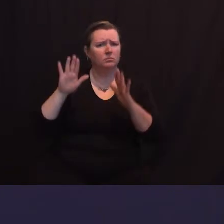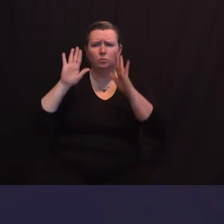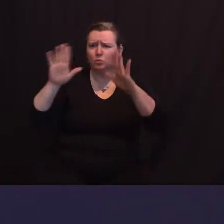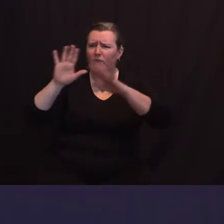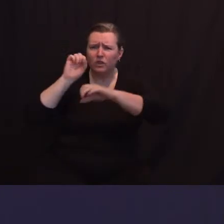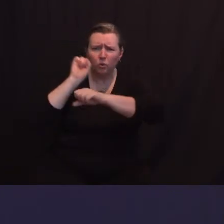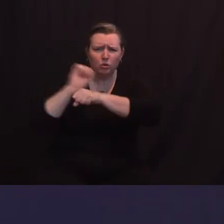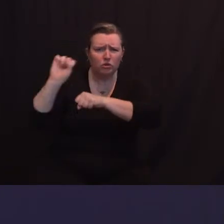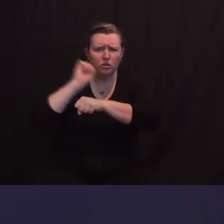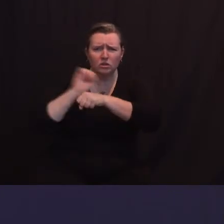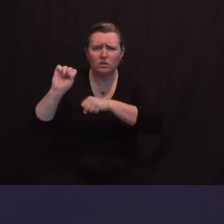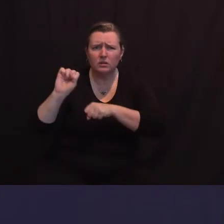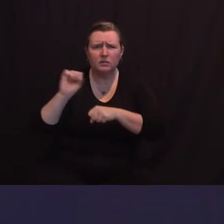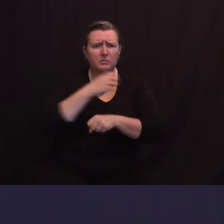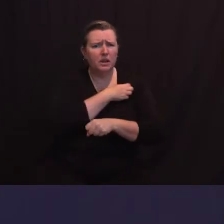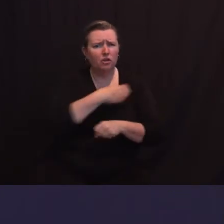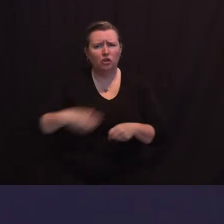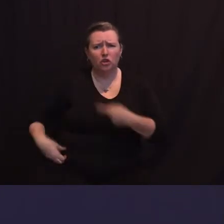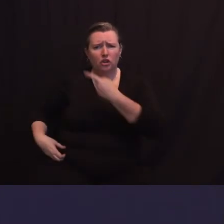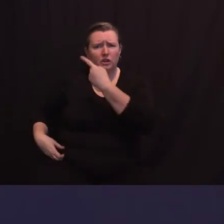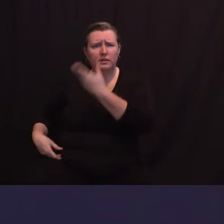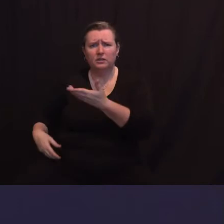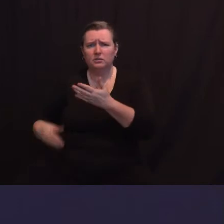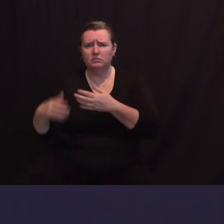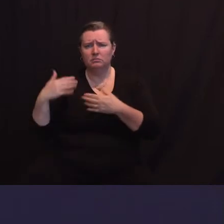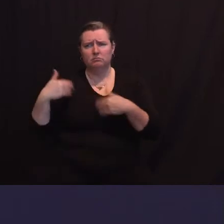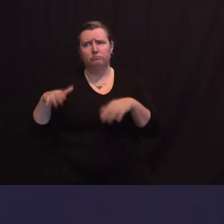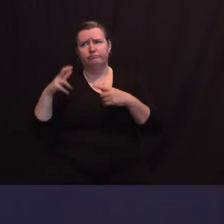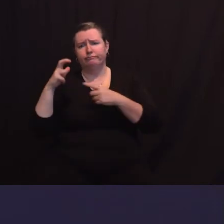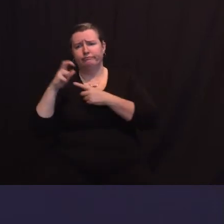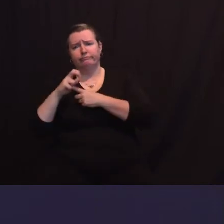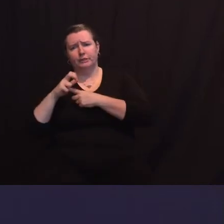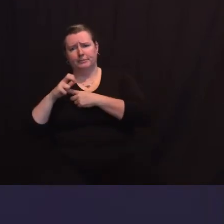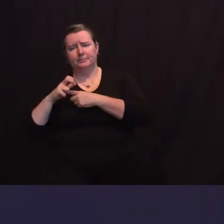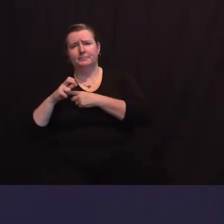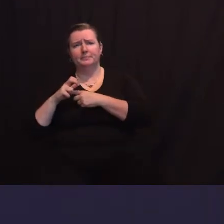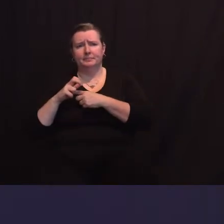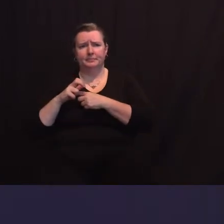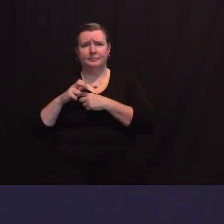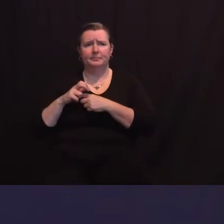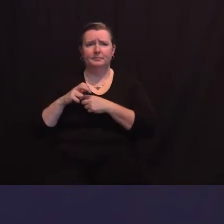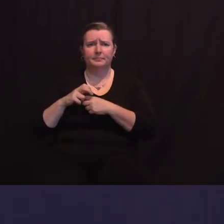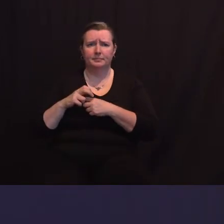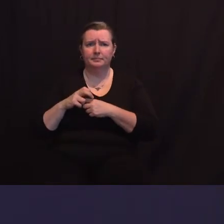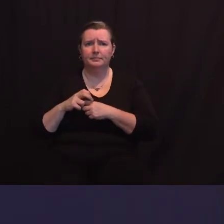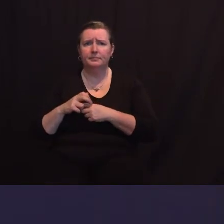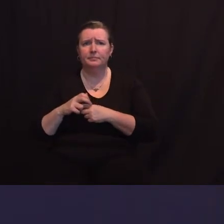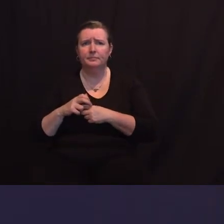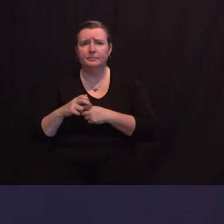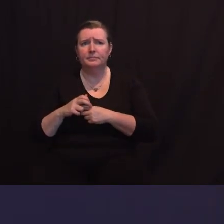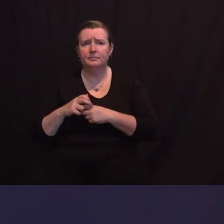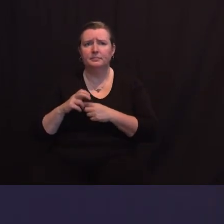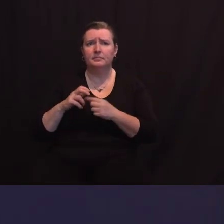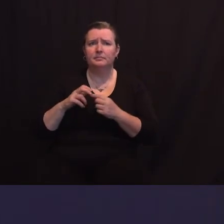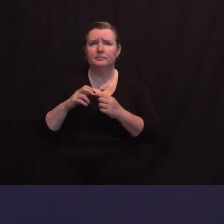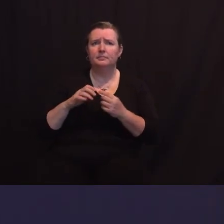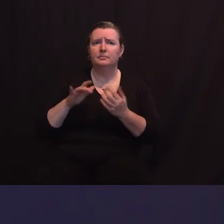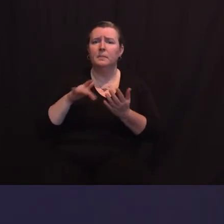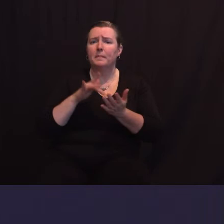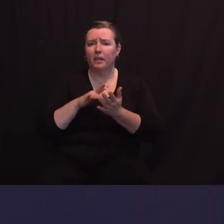whole team there are aces in terms of, again, right in the middle of the community, right on MLK